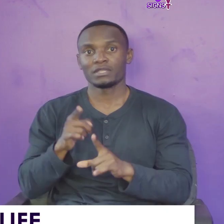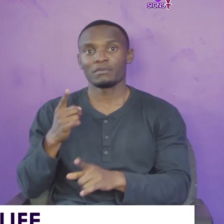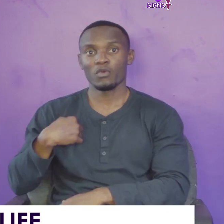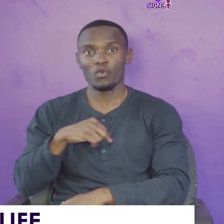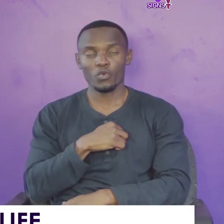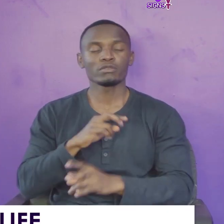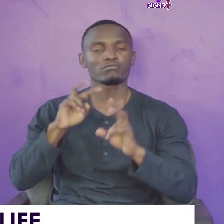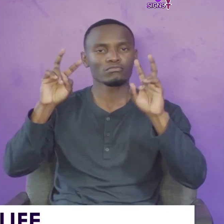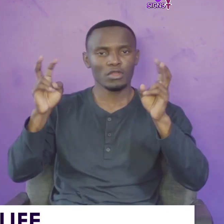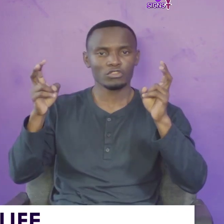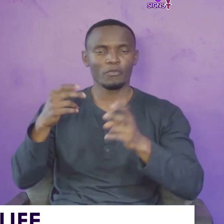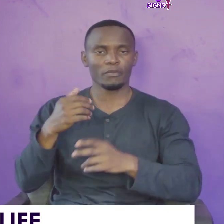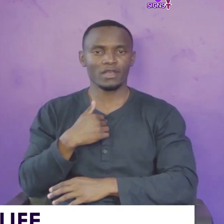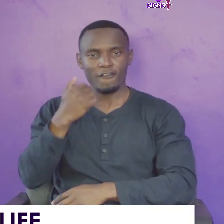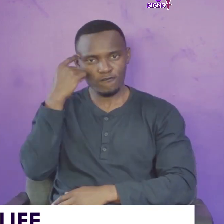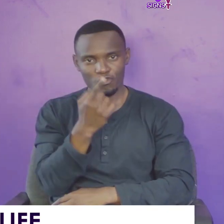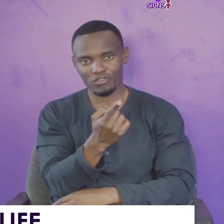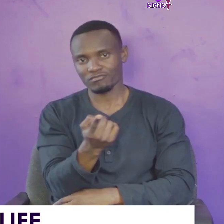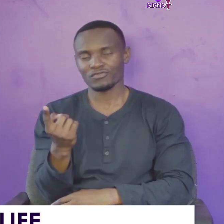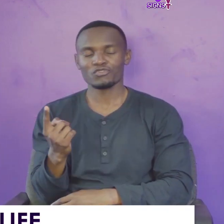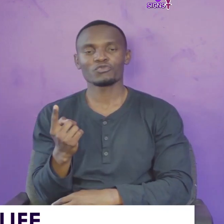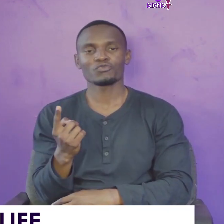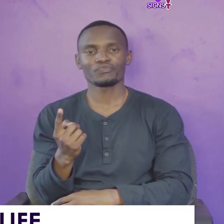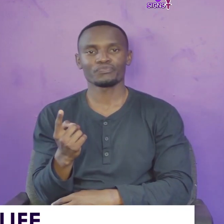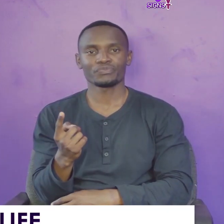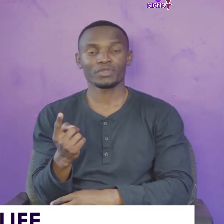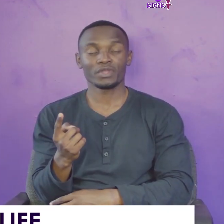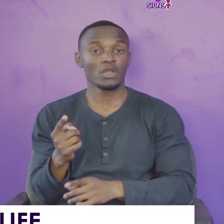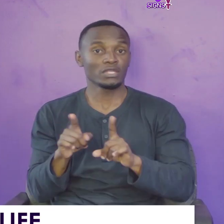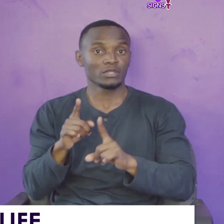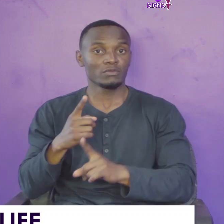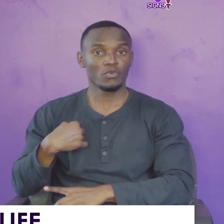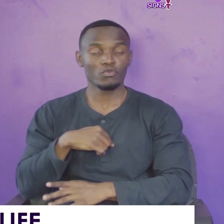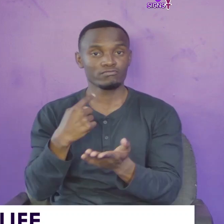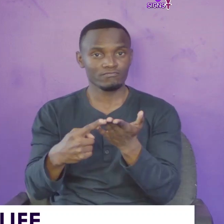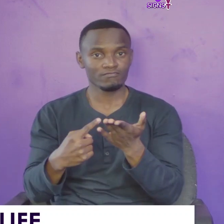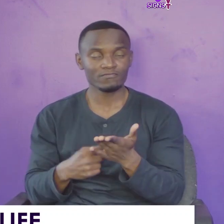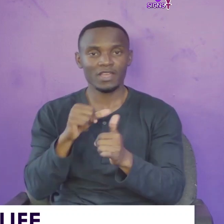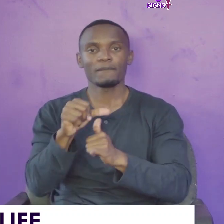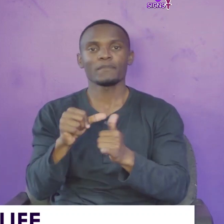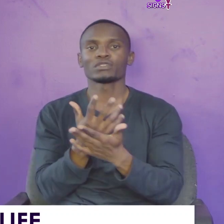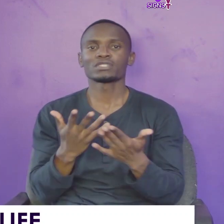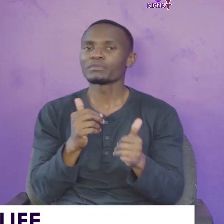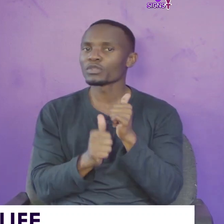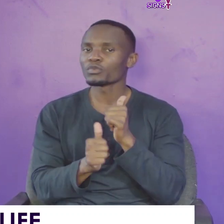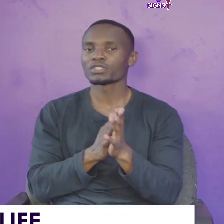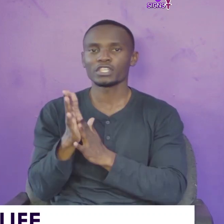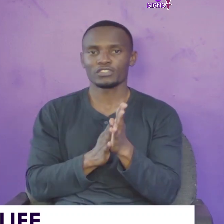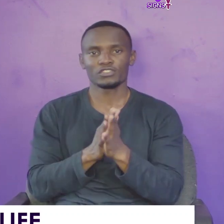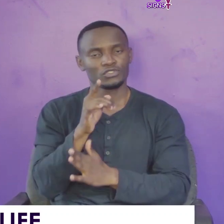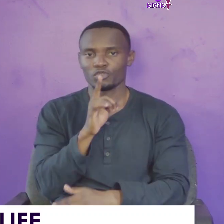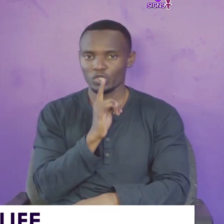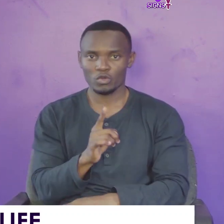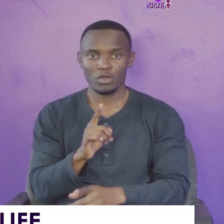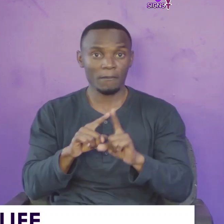a topic for you today. We are talking about something that will interest you for sure. But